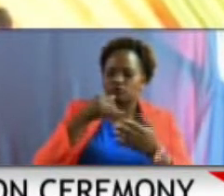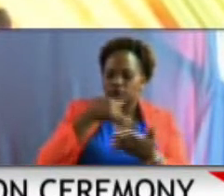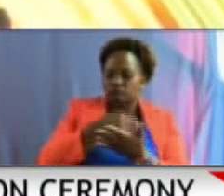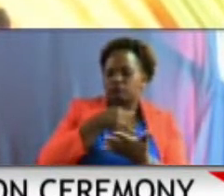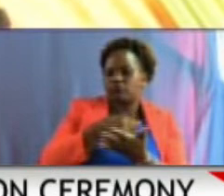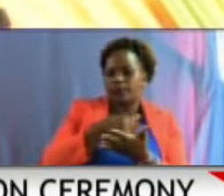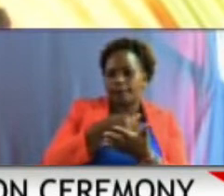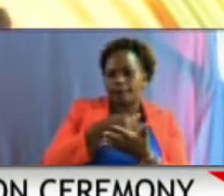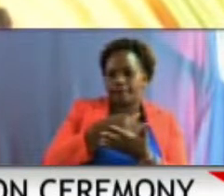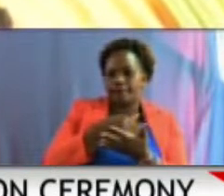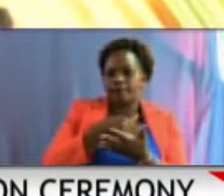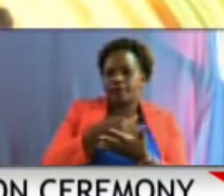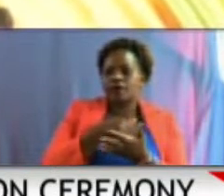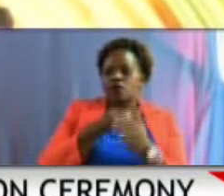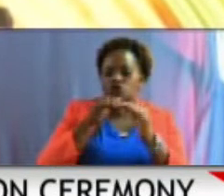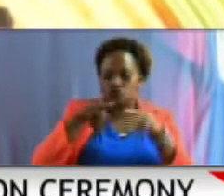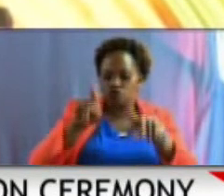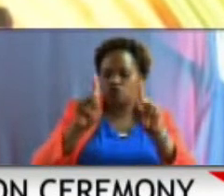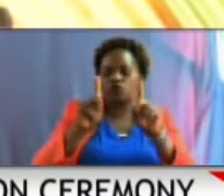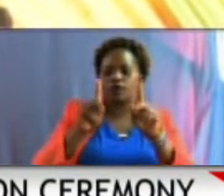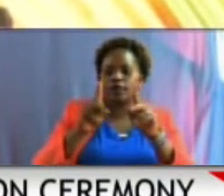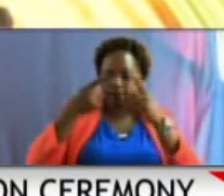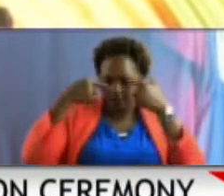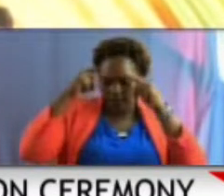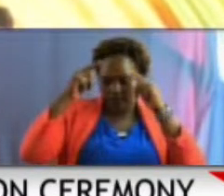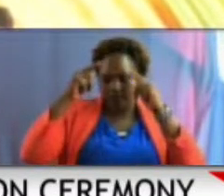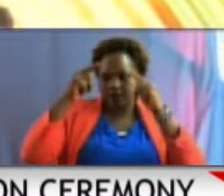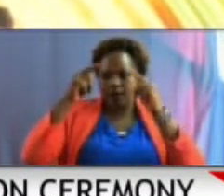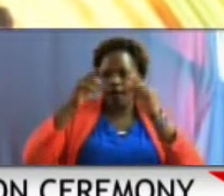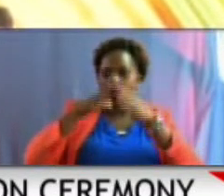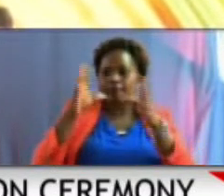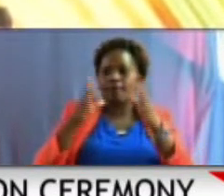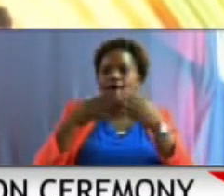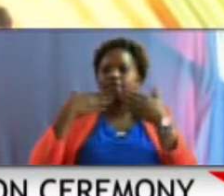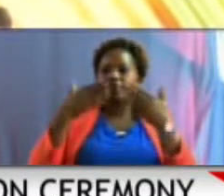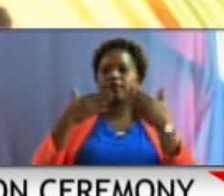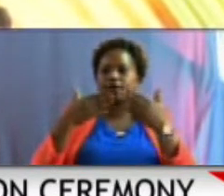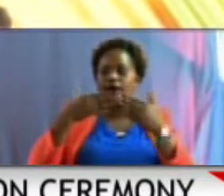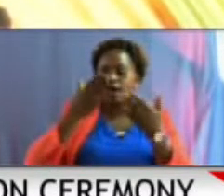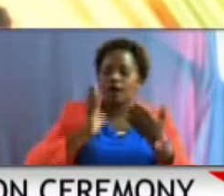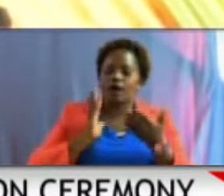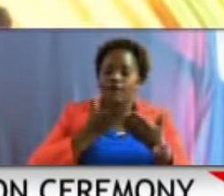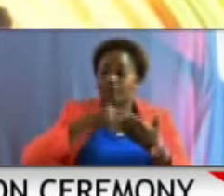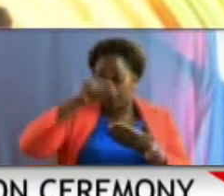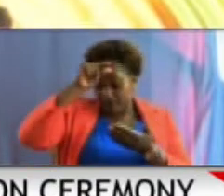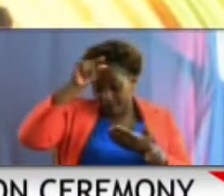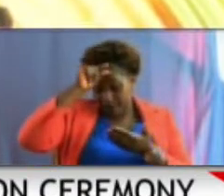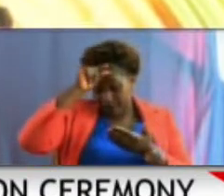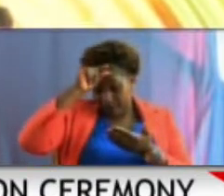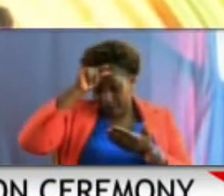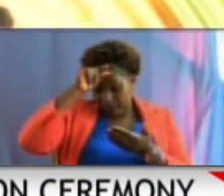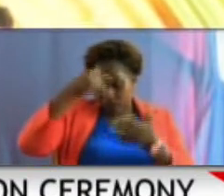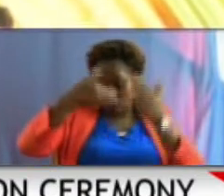contributed to your success. In particular, I thank our government, the University Council,